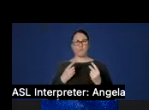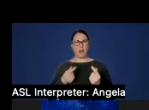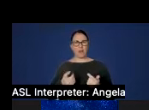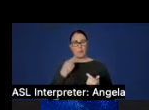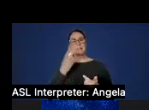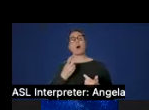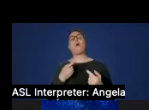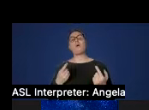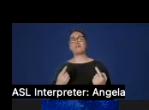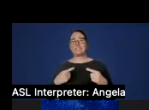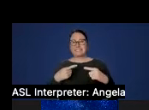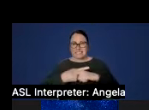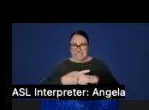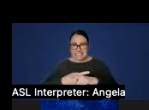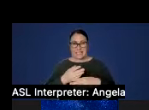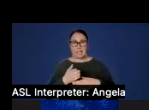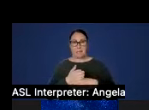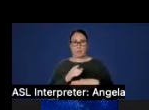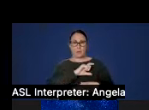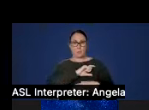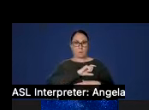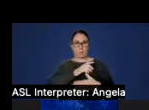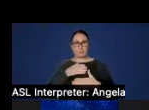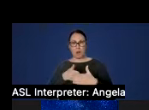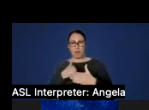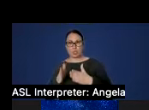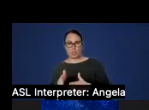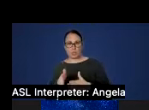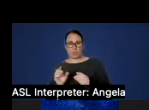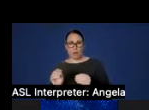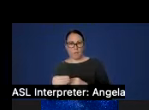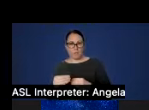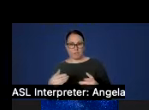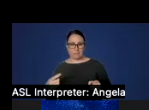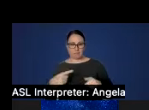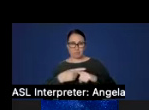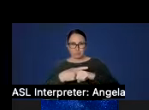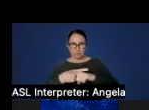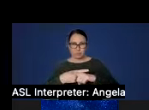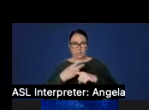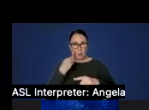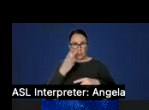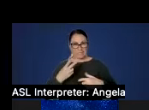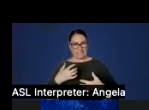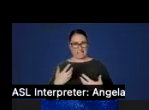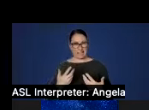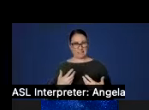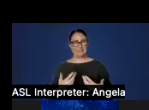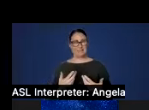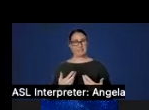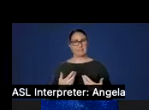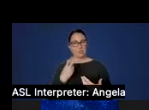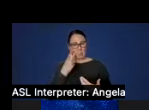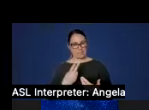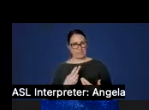prosecutor's office and law enforcement. And what was happening, and when I say that I was able to find these gaps